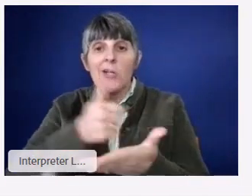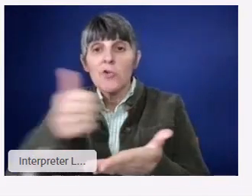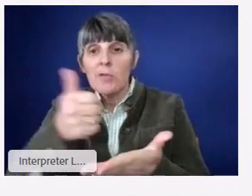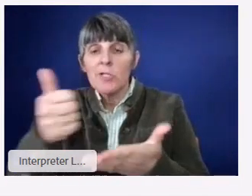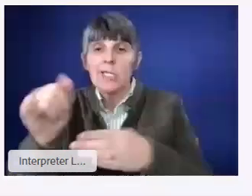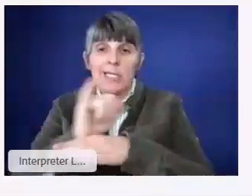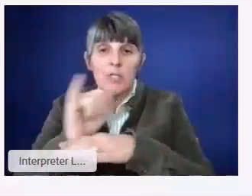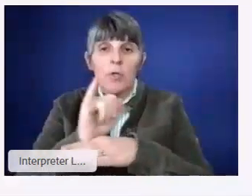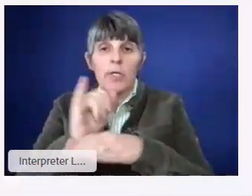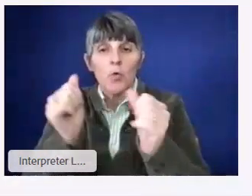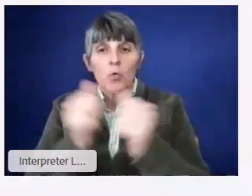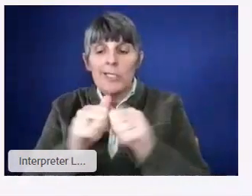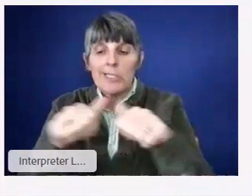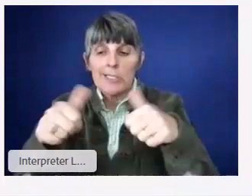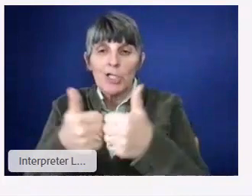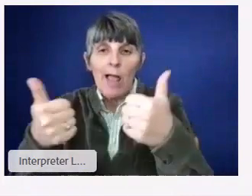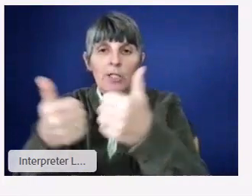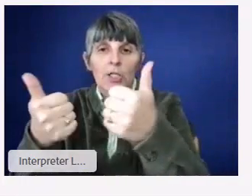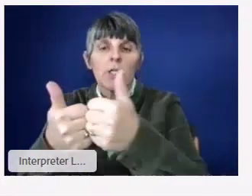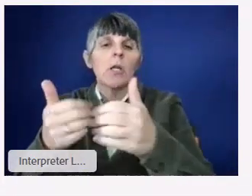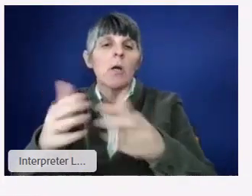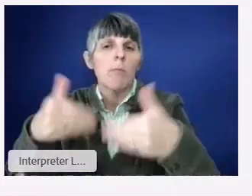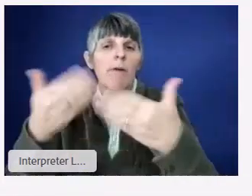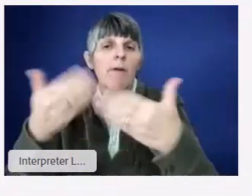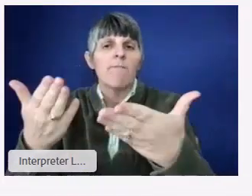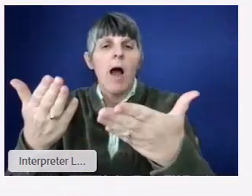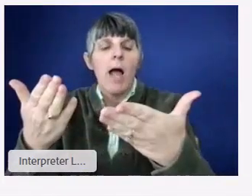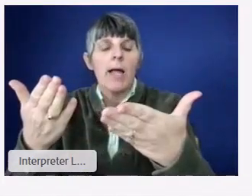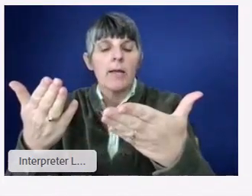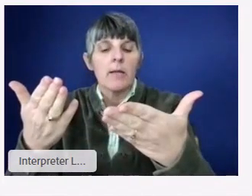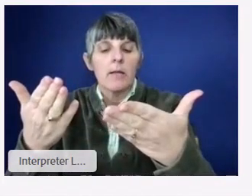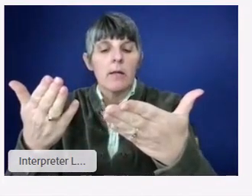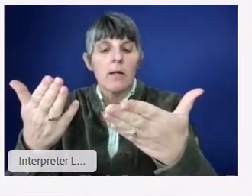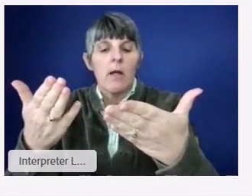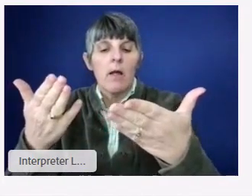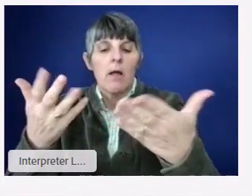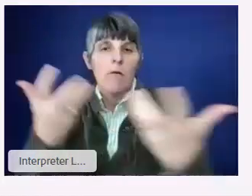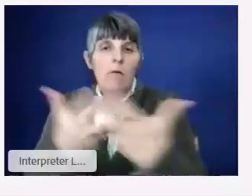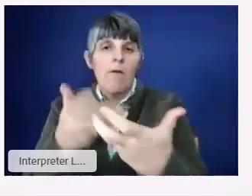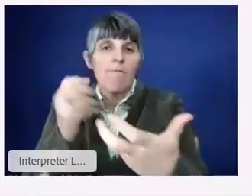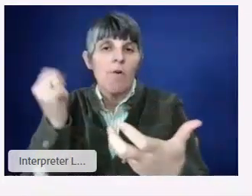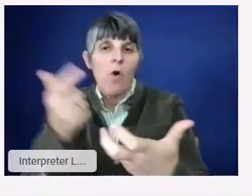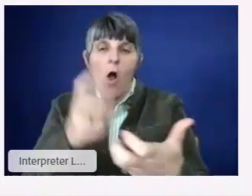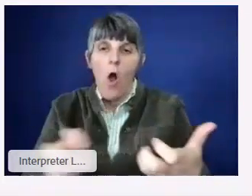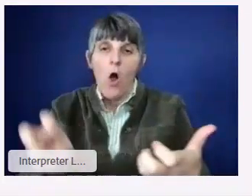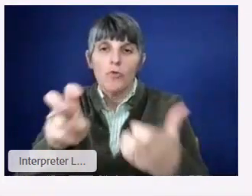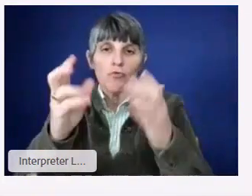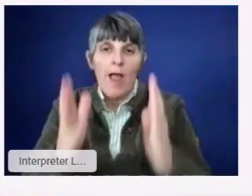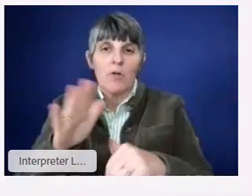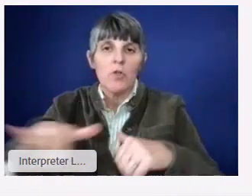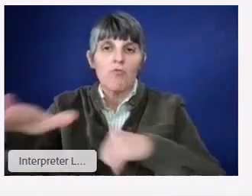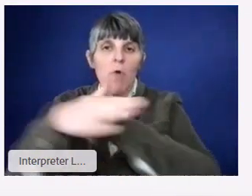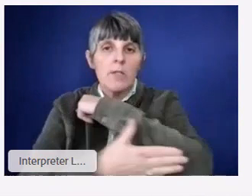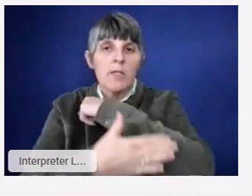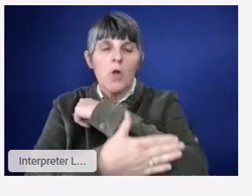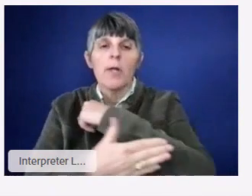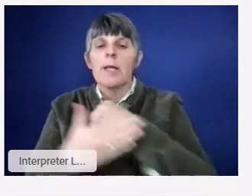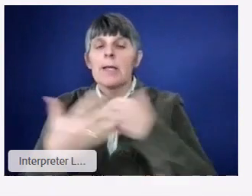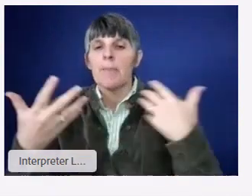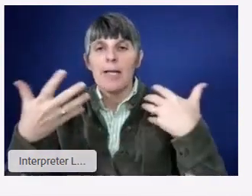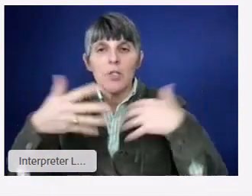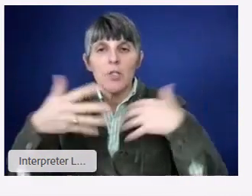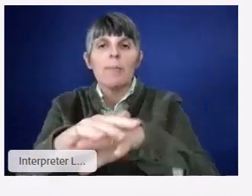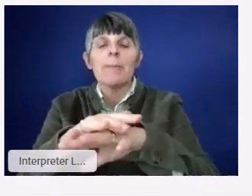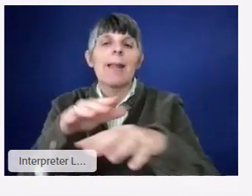tackling difficult challenges of providing complete trips for all travelers nationwide by streamlining and expediting